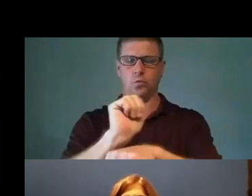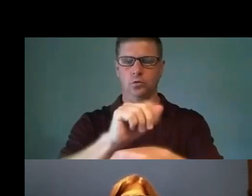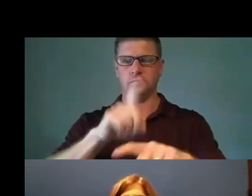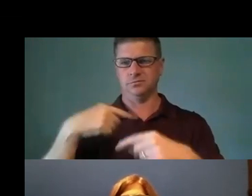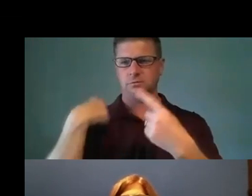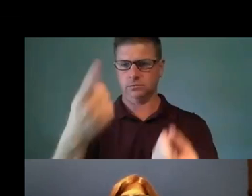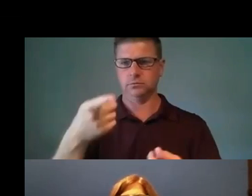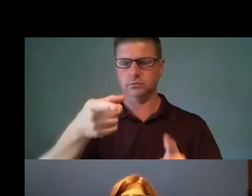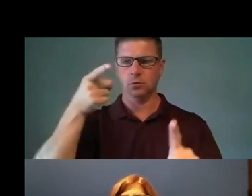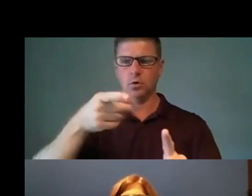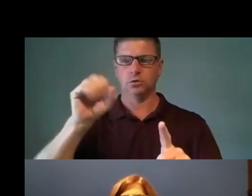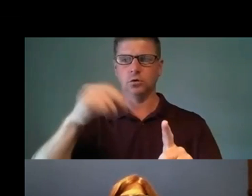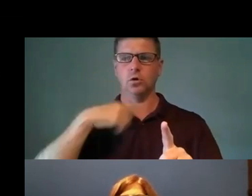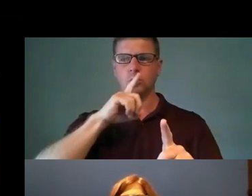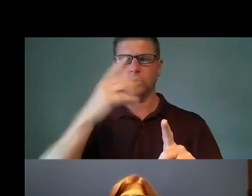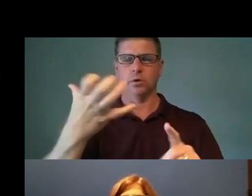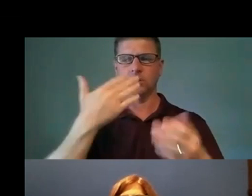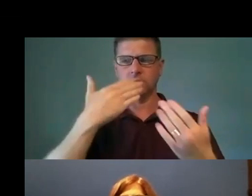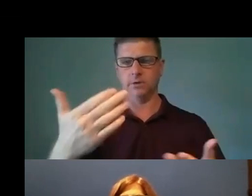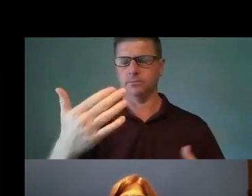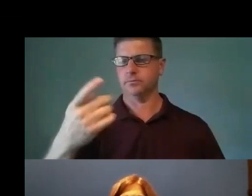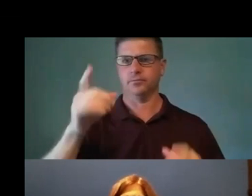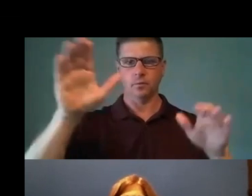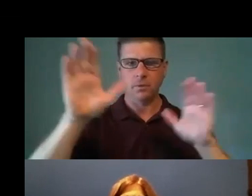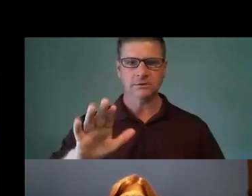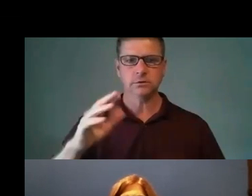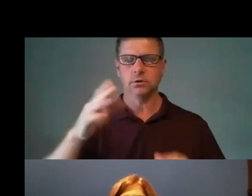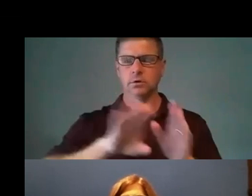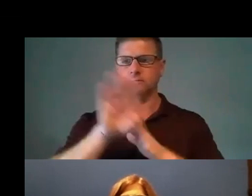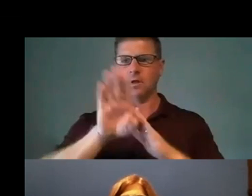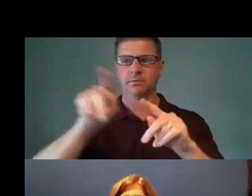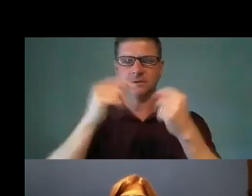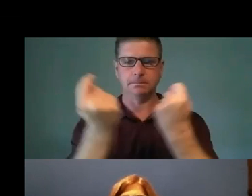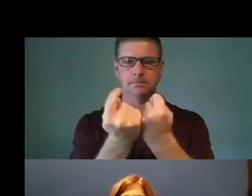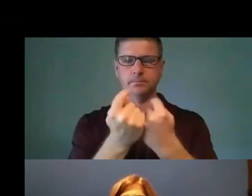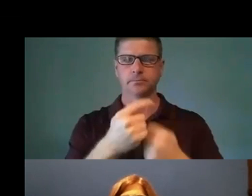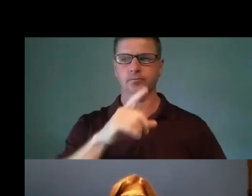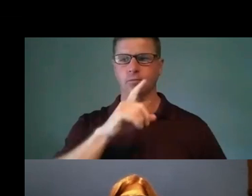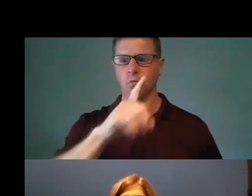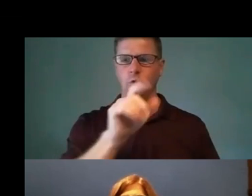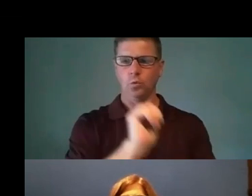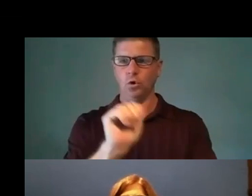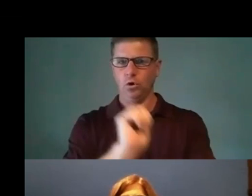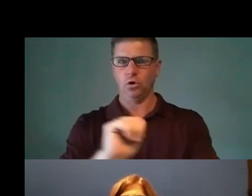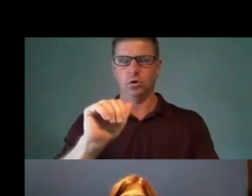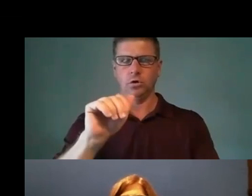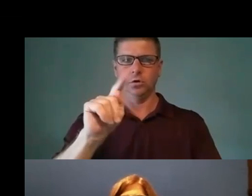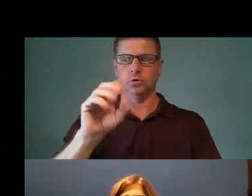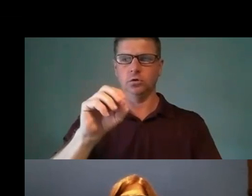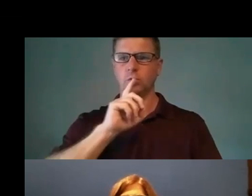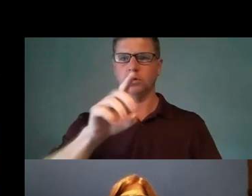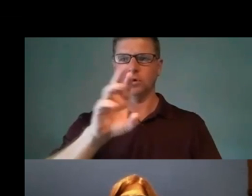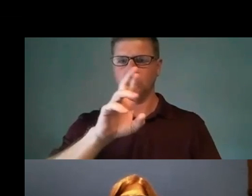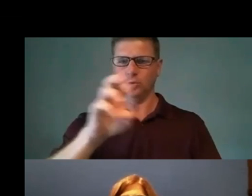point. So I really want to thank just the amazing development team, really working to really redefine